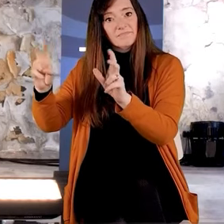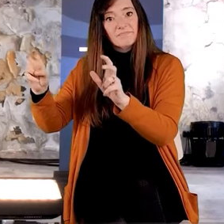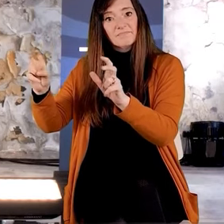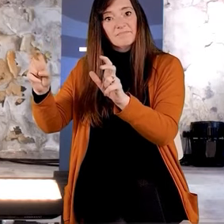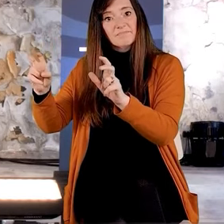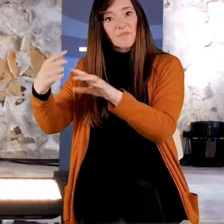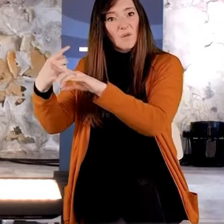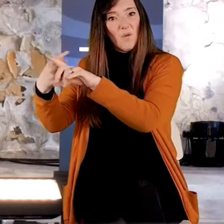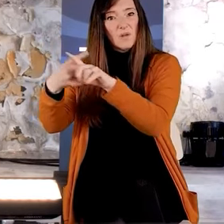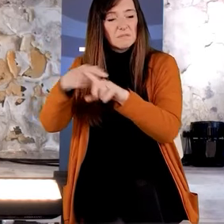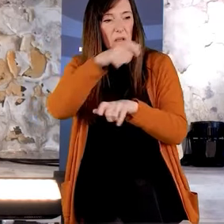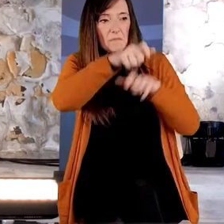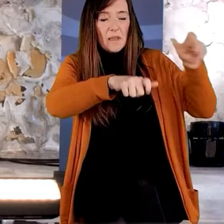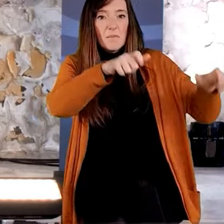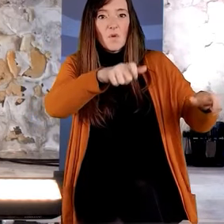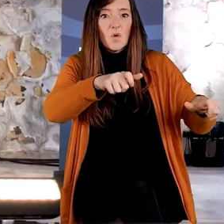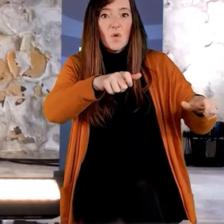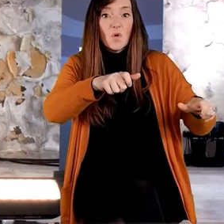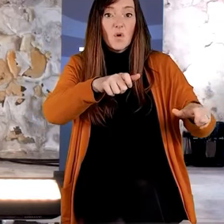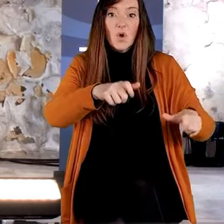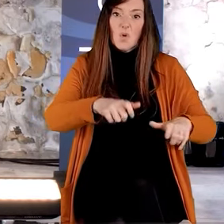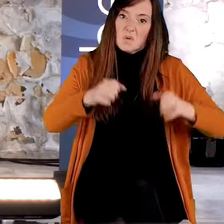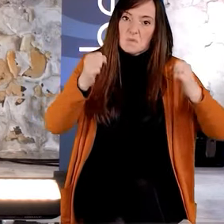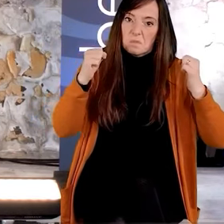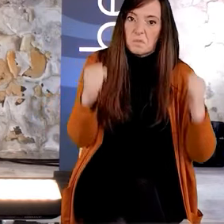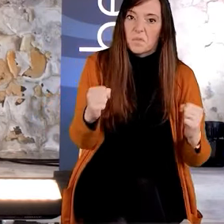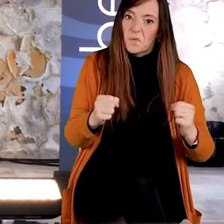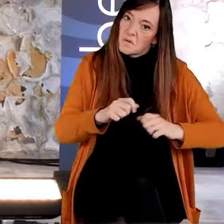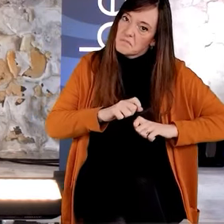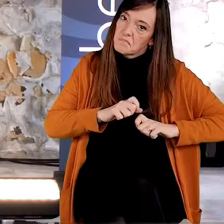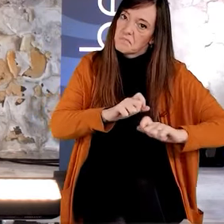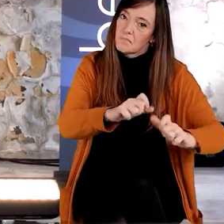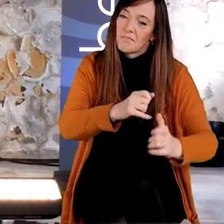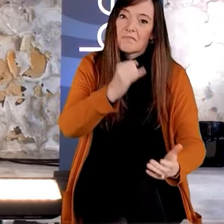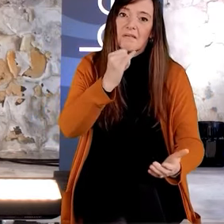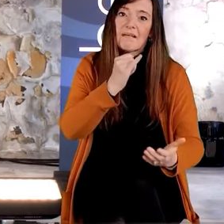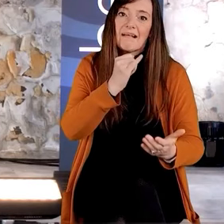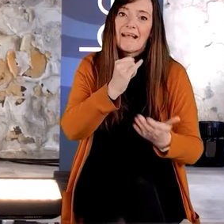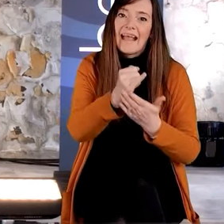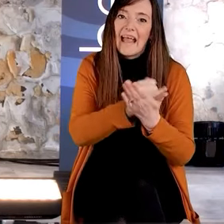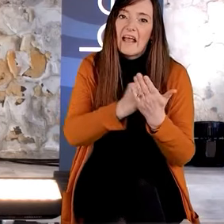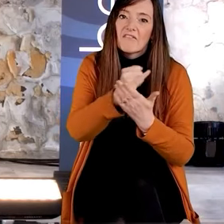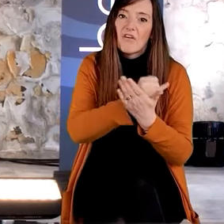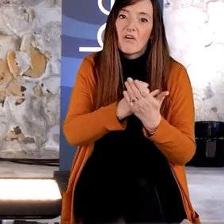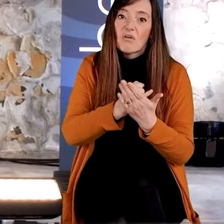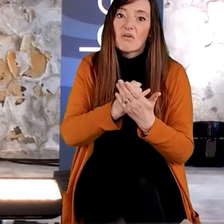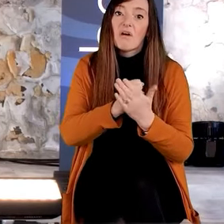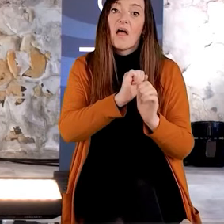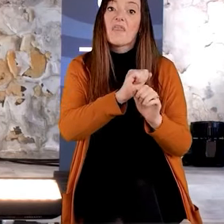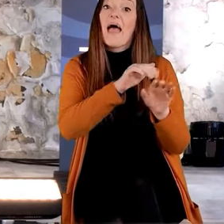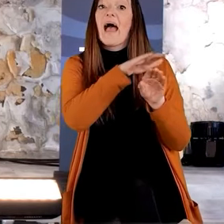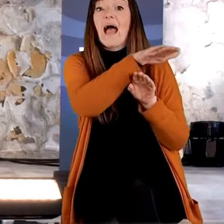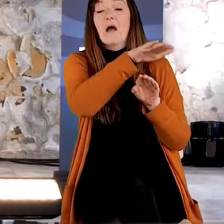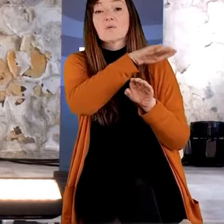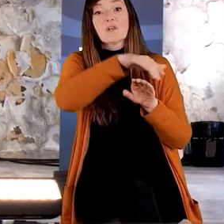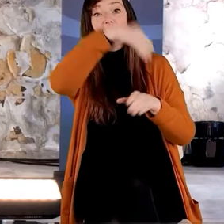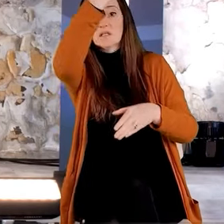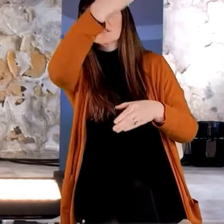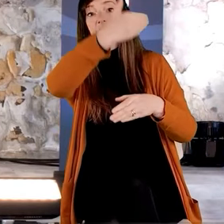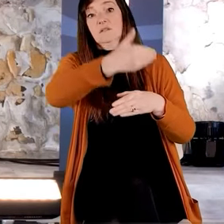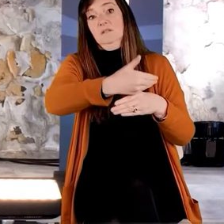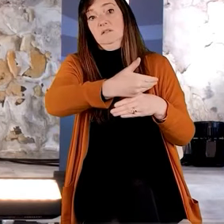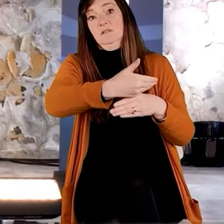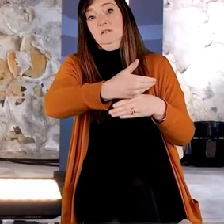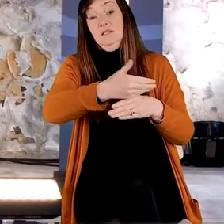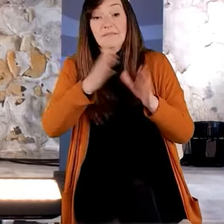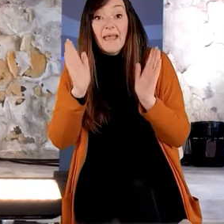not turn from their evil, who are outside, and they must be outside, or the new heavens